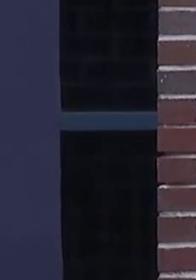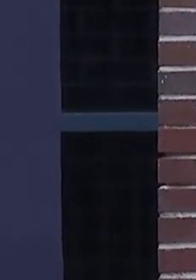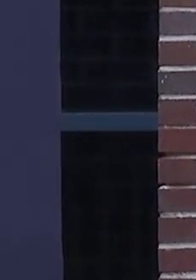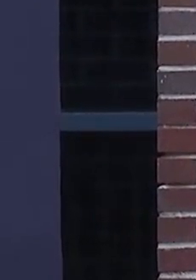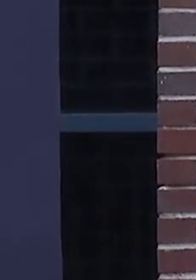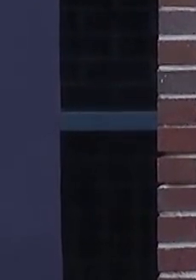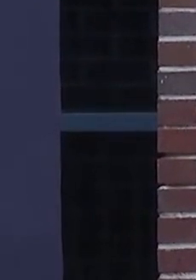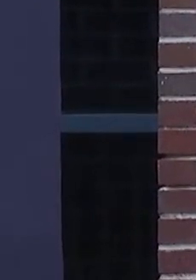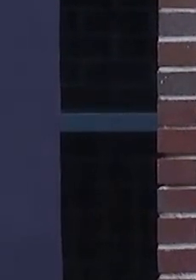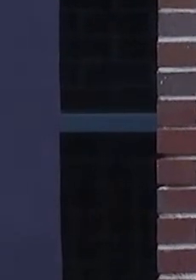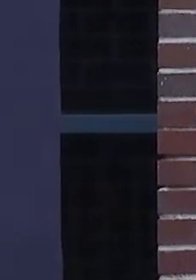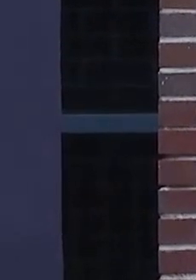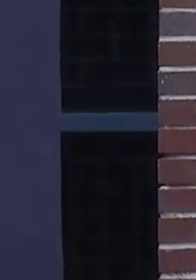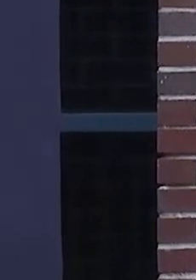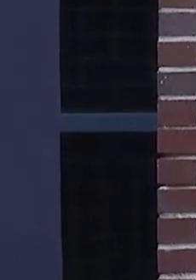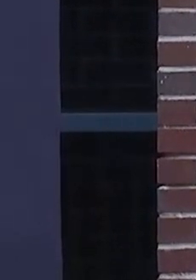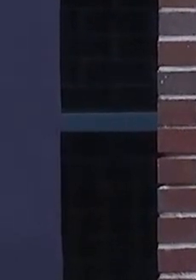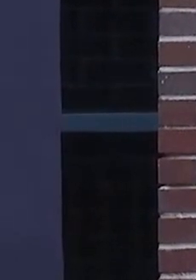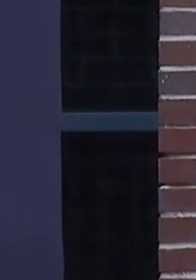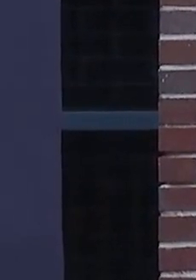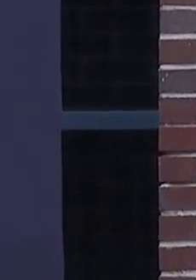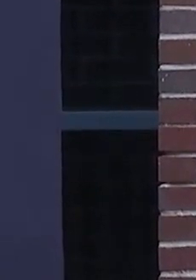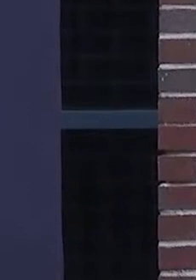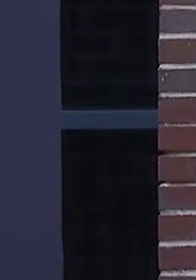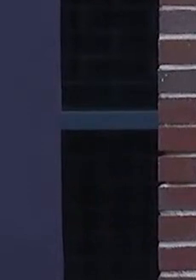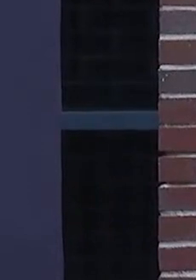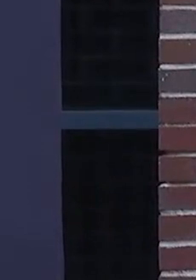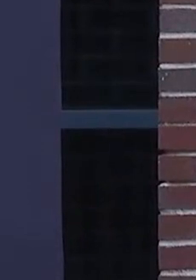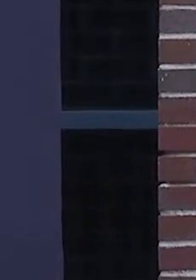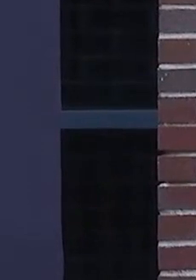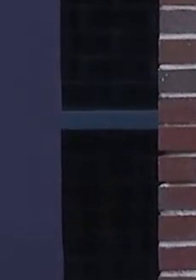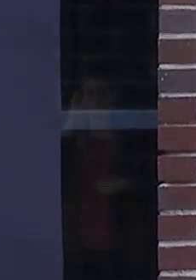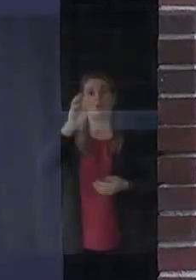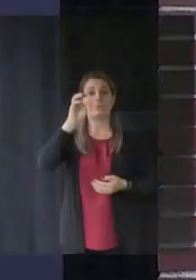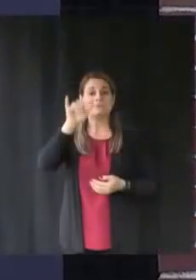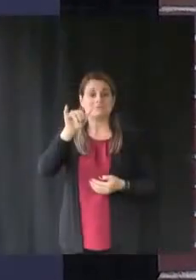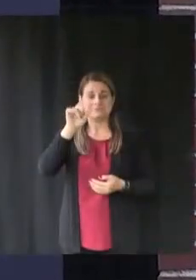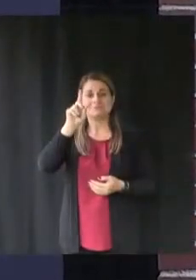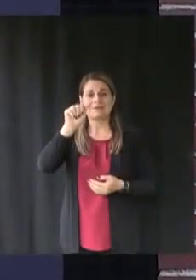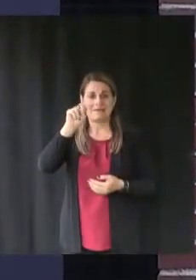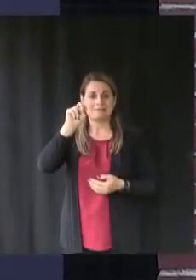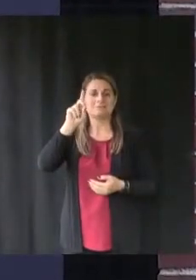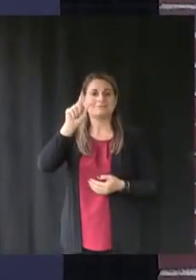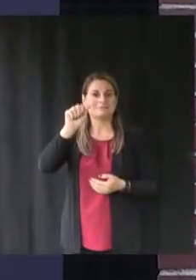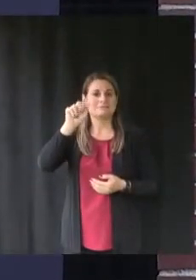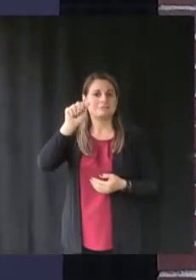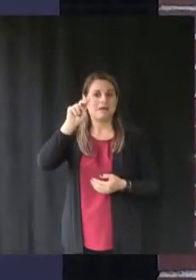Dan Toscano.